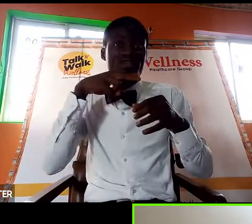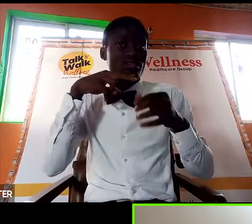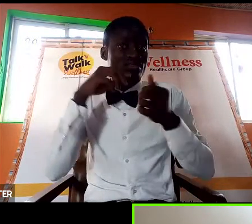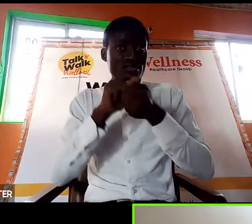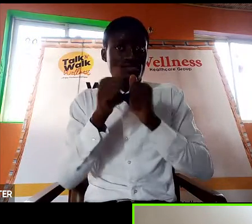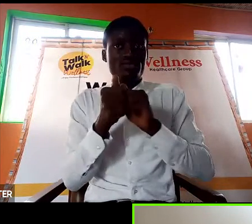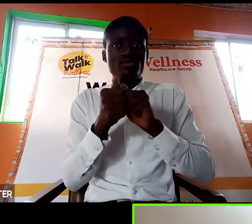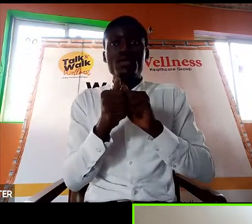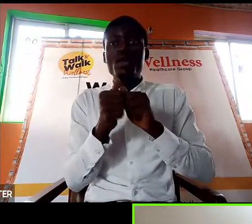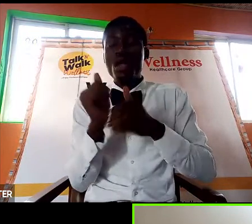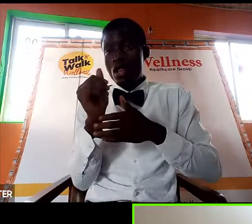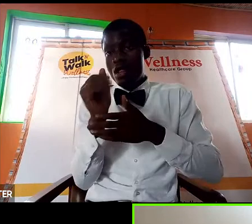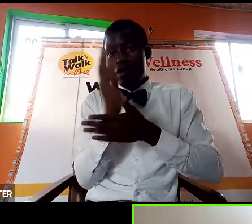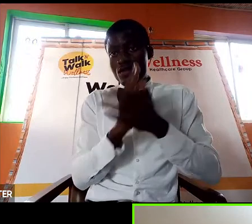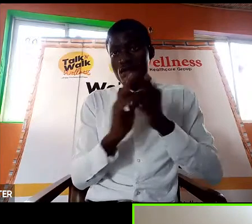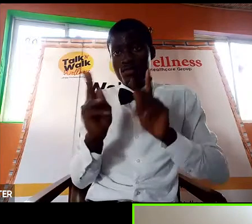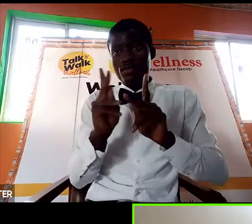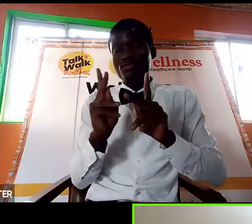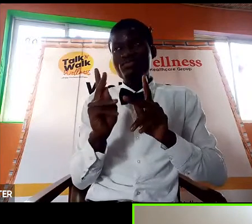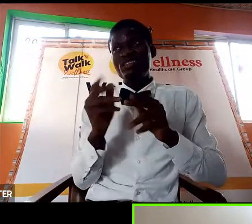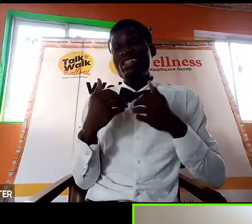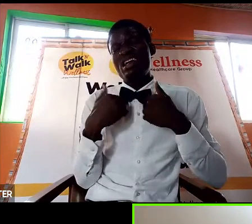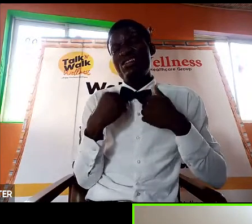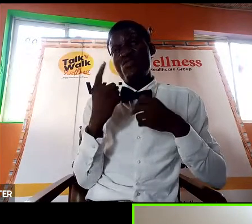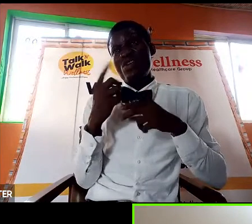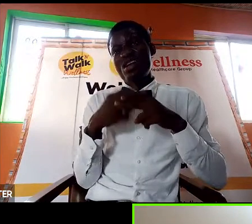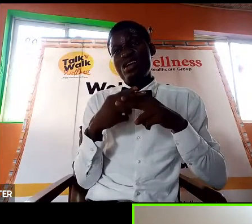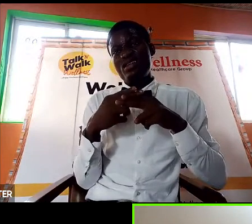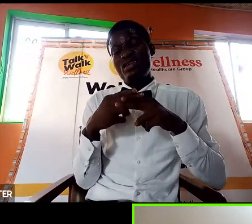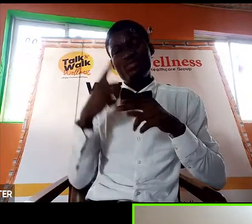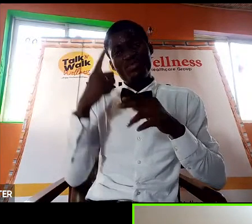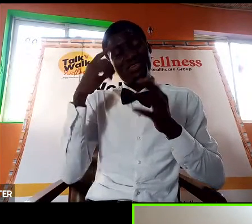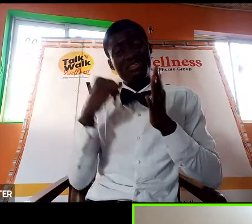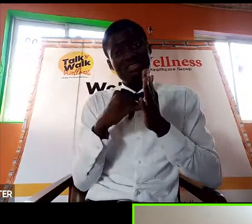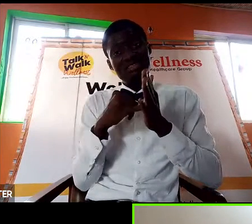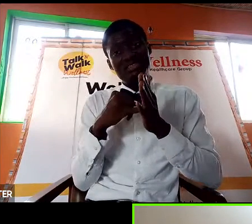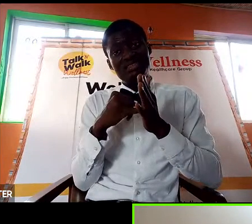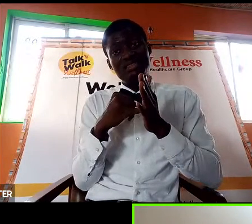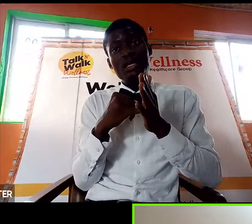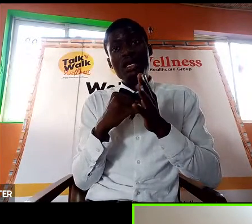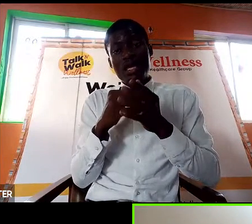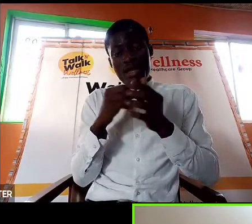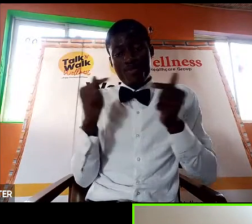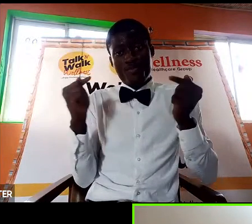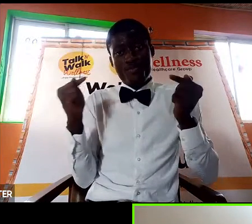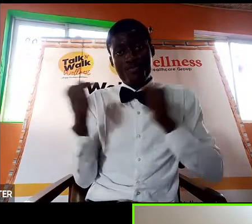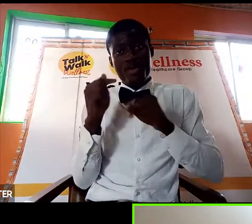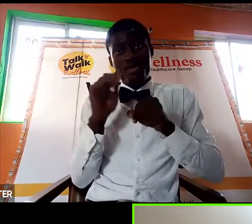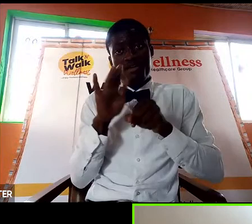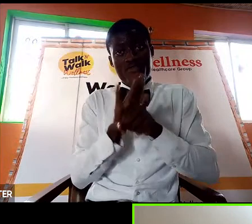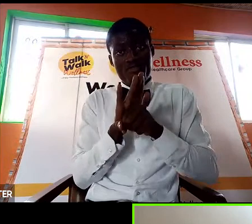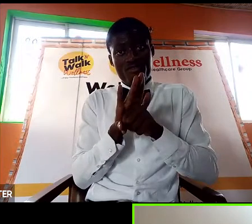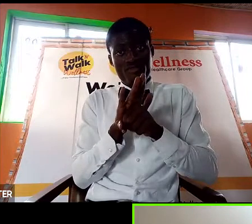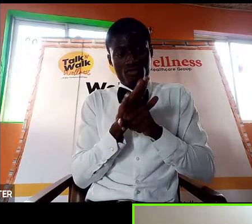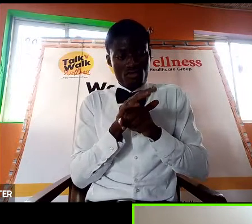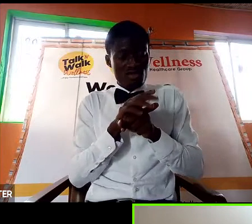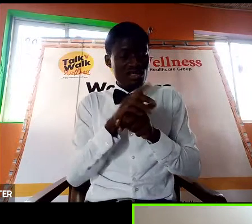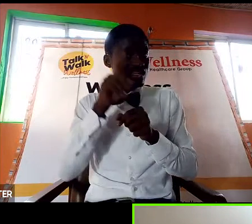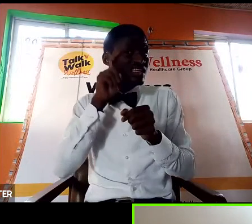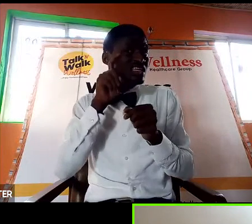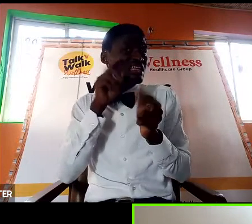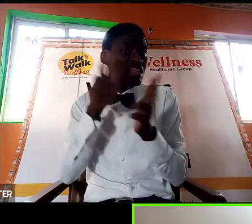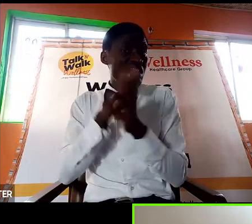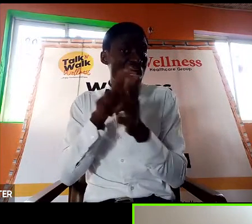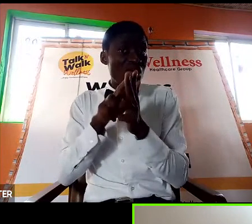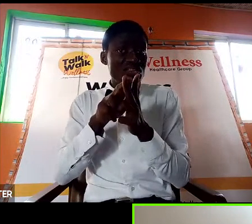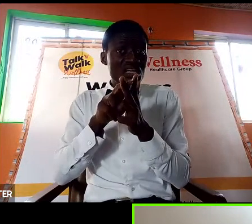a name for it now, escape me. This is a painful anosgamia. That is painful intercourse. Every time, even ordinary one finger,